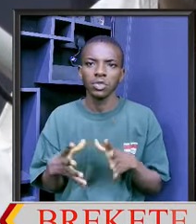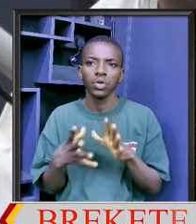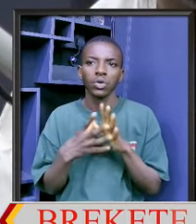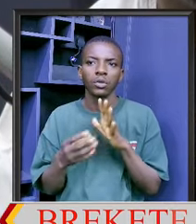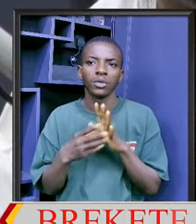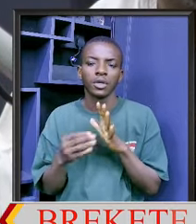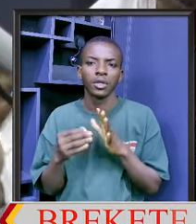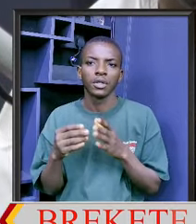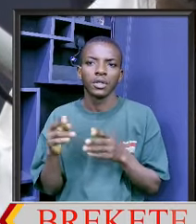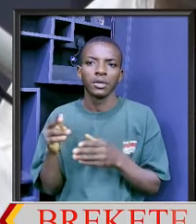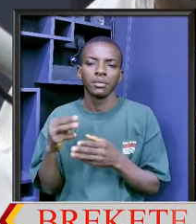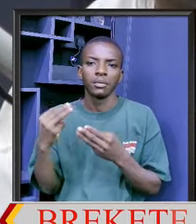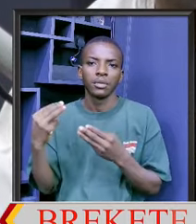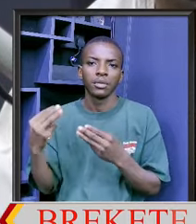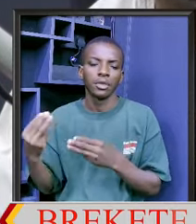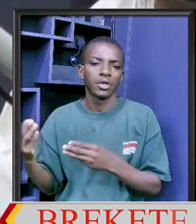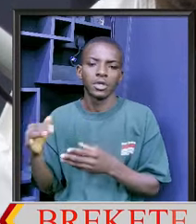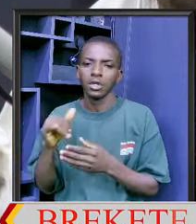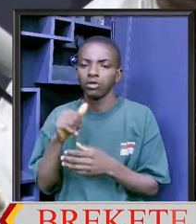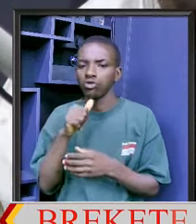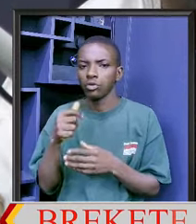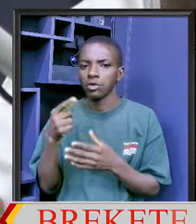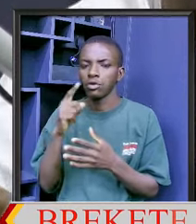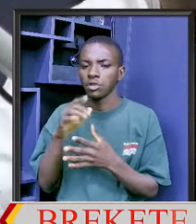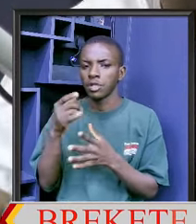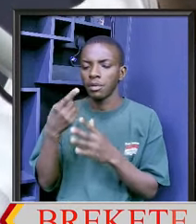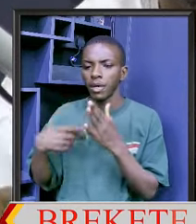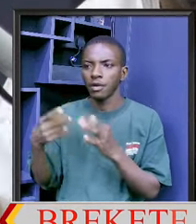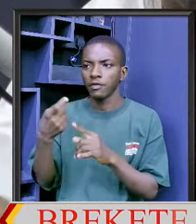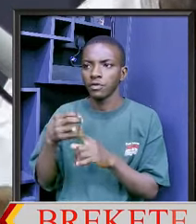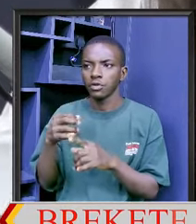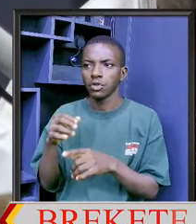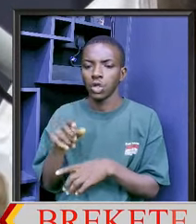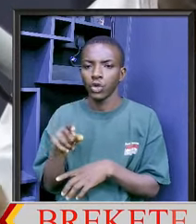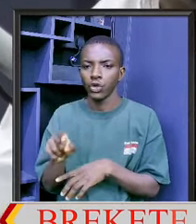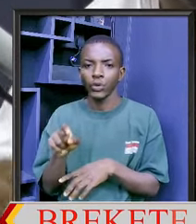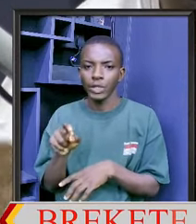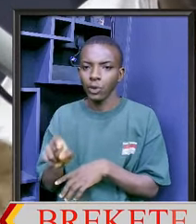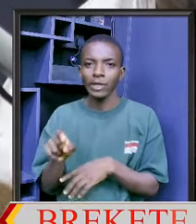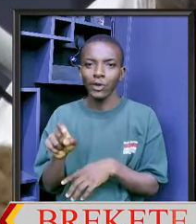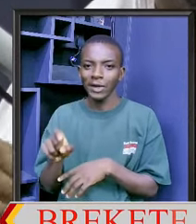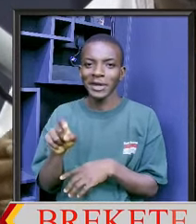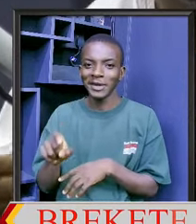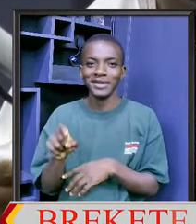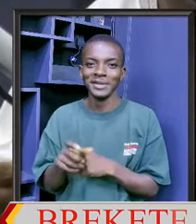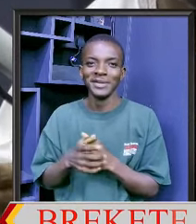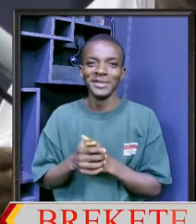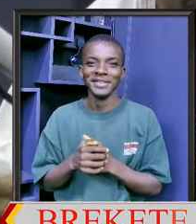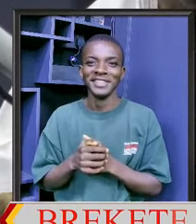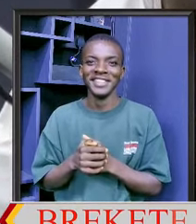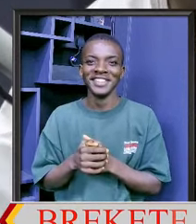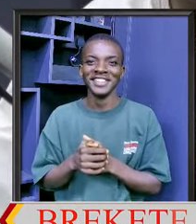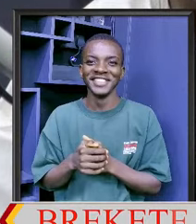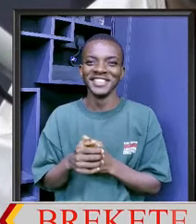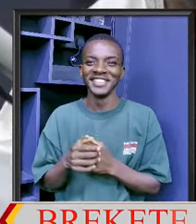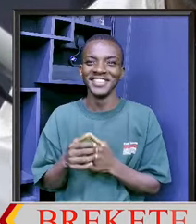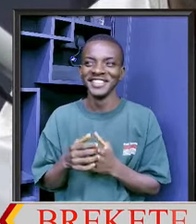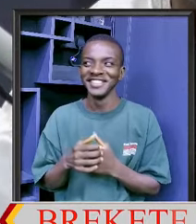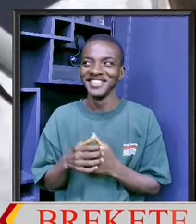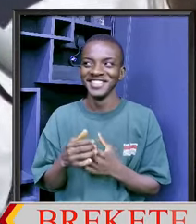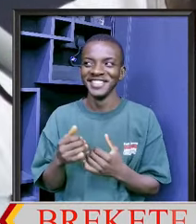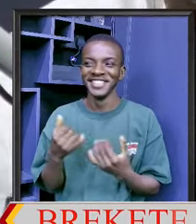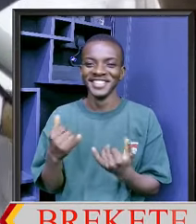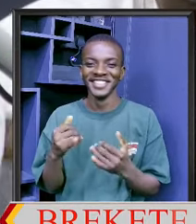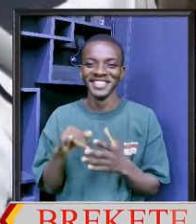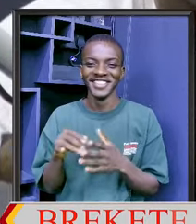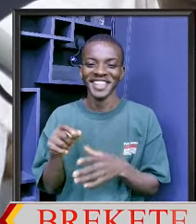Copyrighted materials where you they use, no originality apart from the chuku chuku chuku chuku chuku chuku chuku. Now serve. Now before